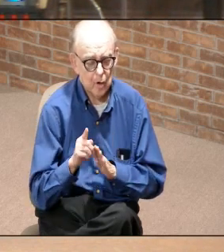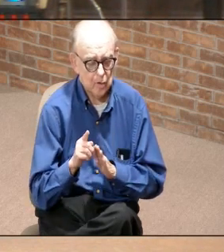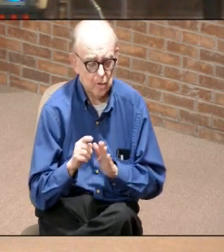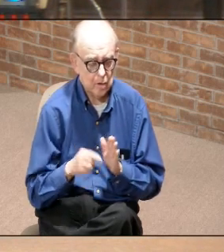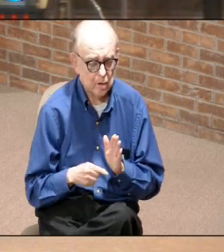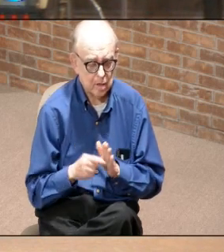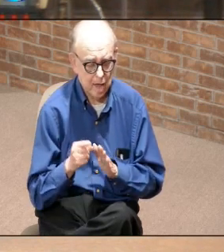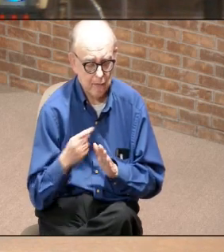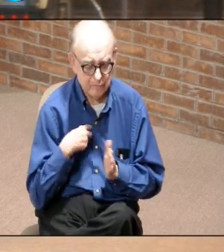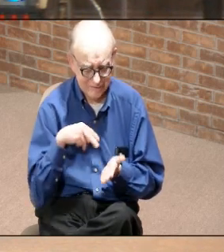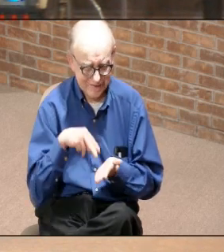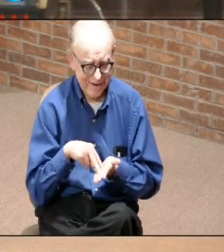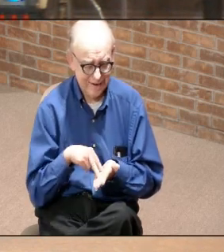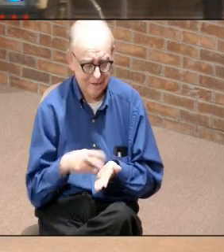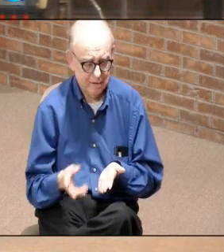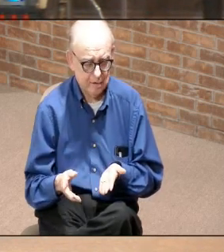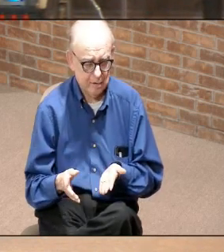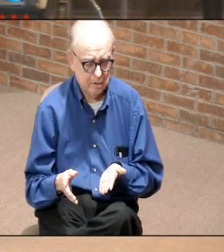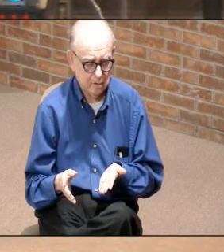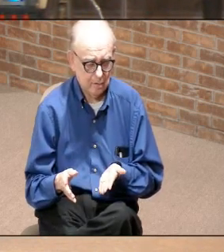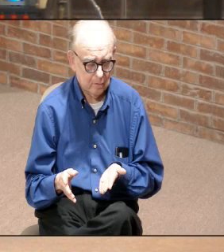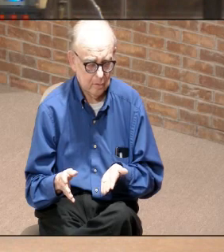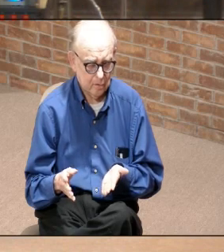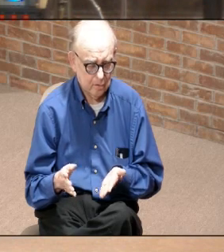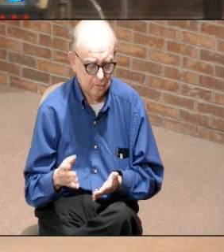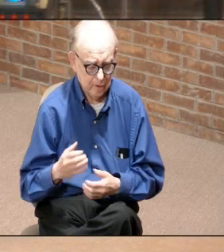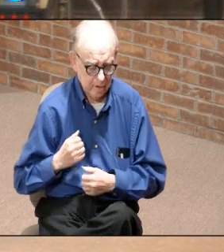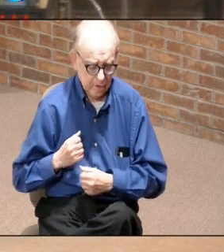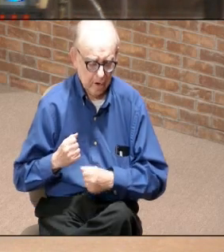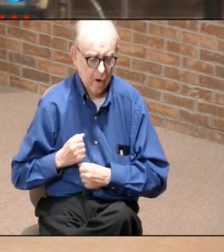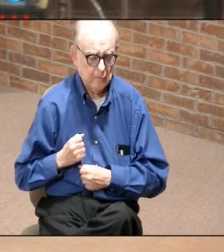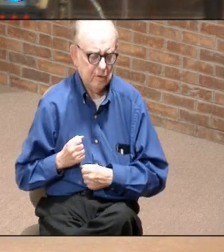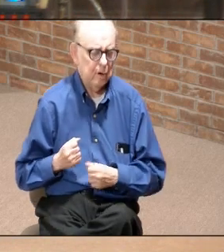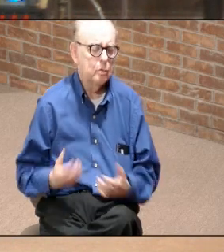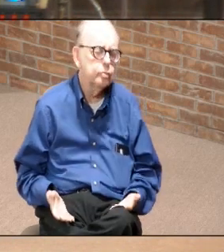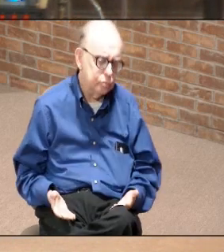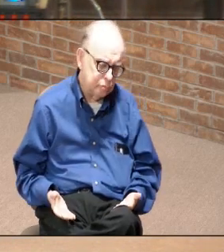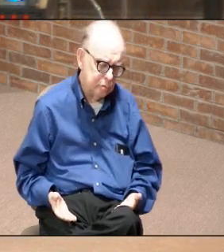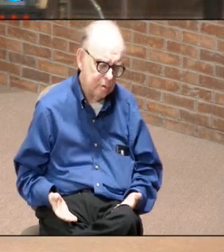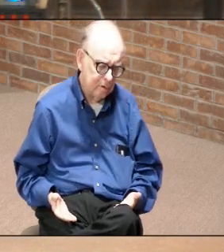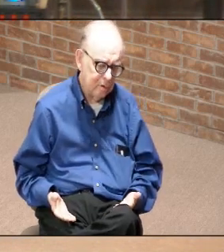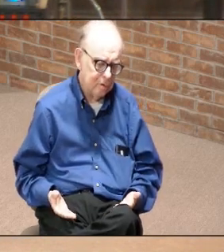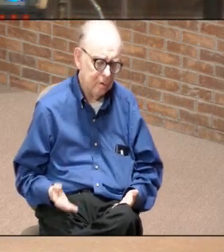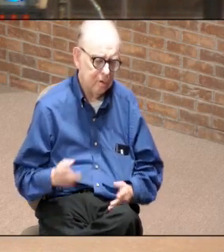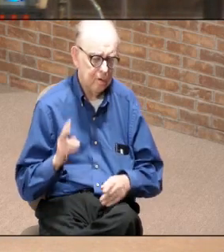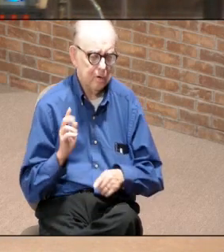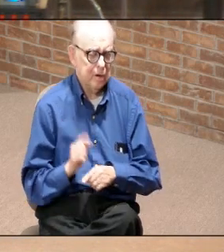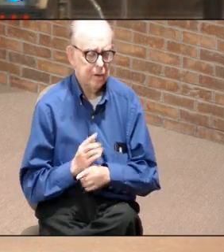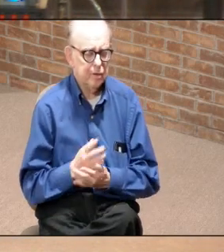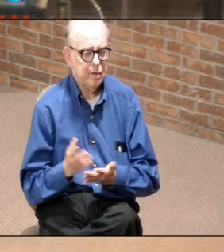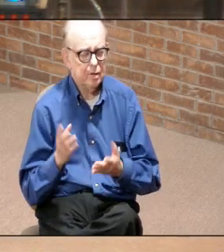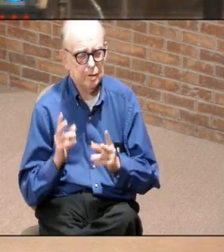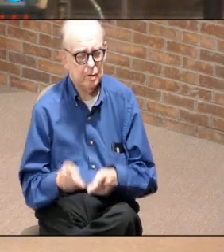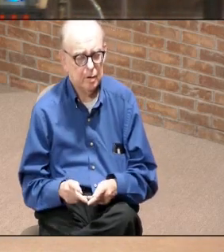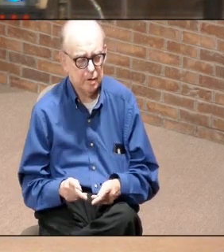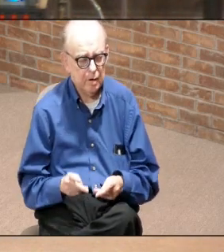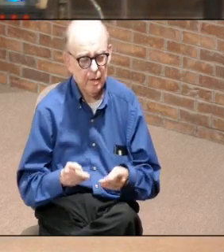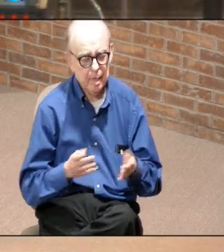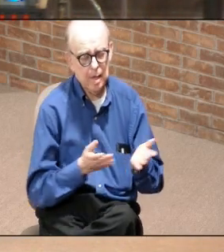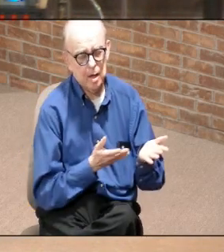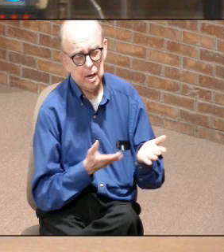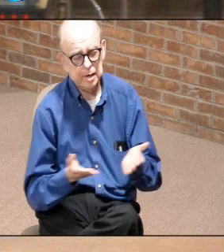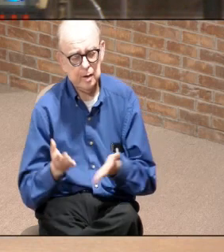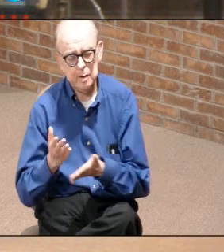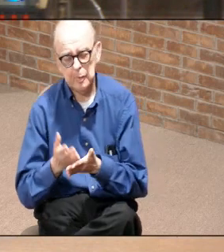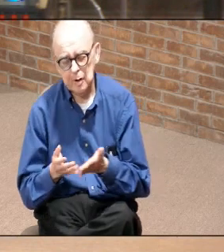standing. His armor was so heavy, they needed someone else to just carry